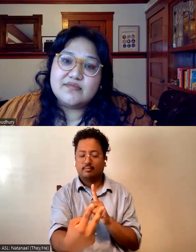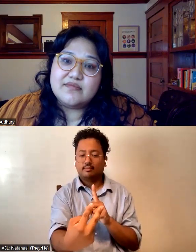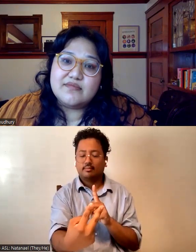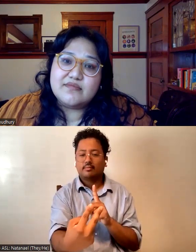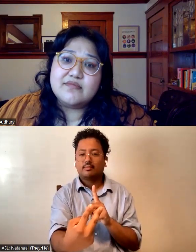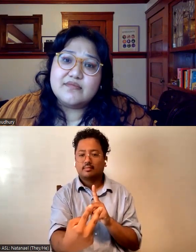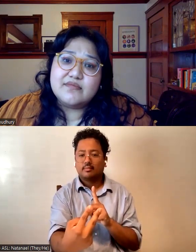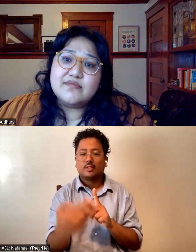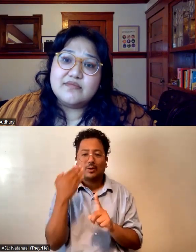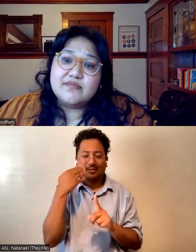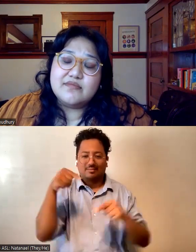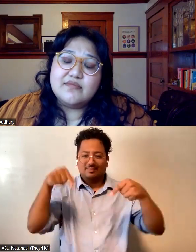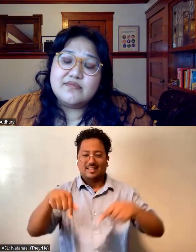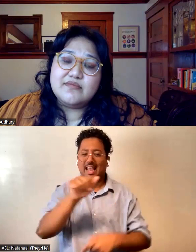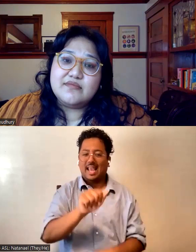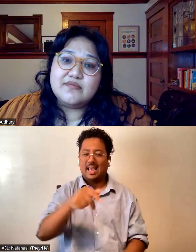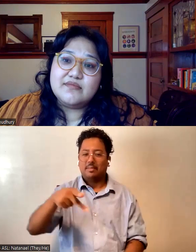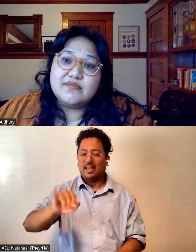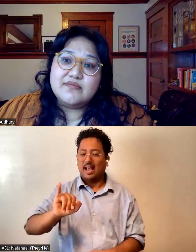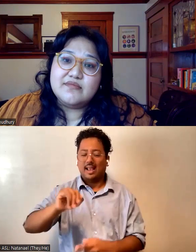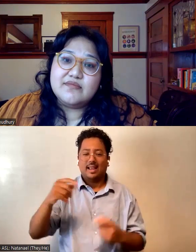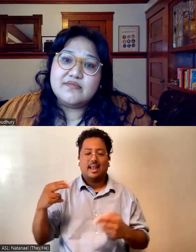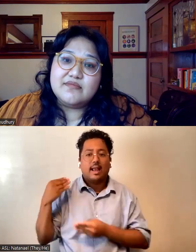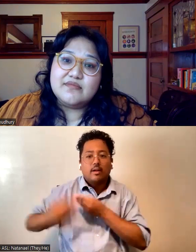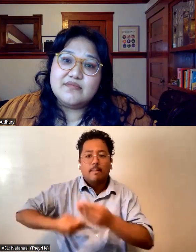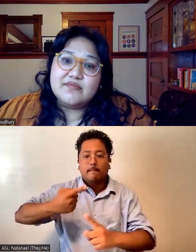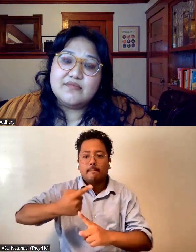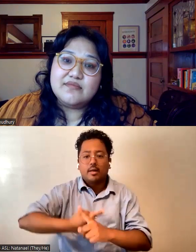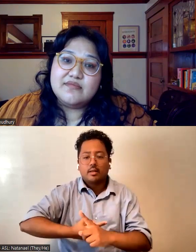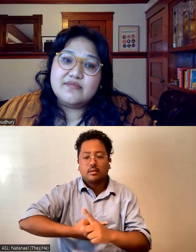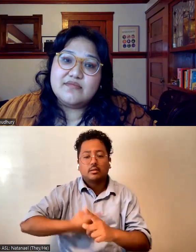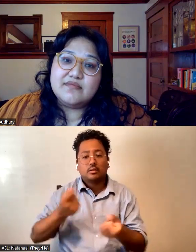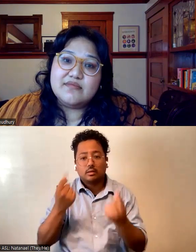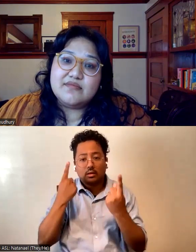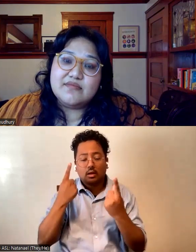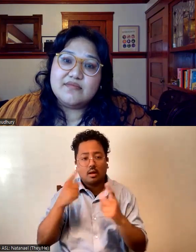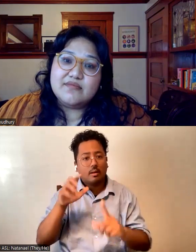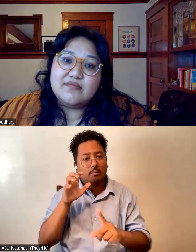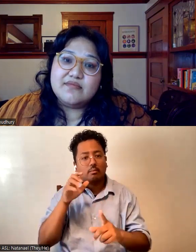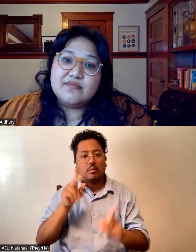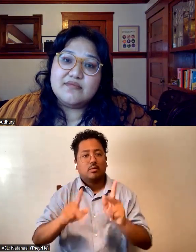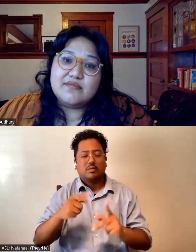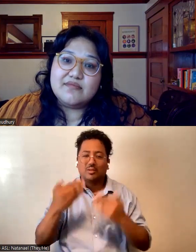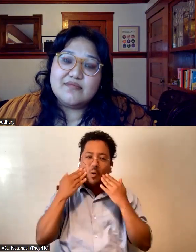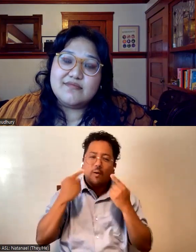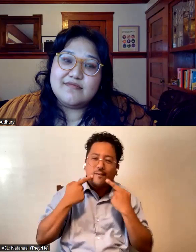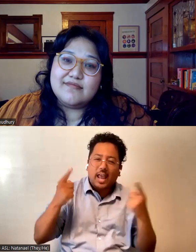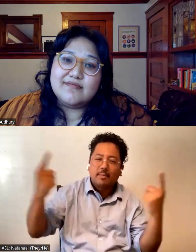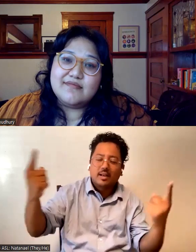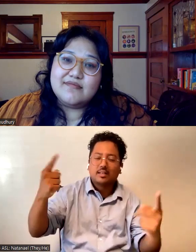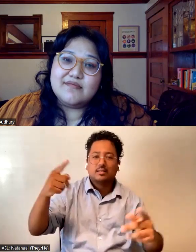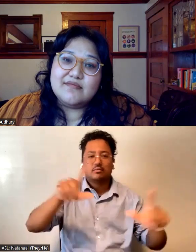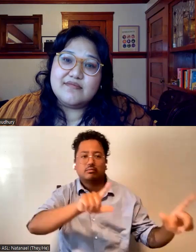within AAPI Heritage Month. And much of the popular framing that ends up happening